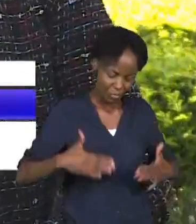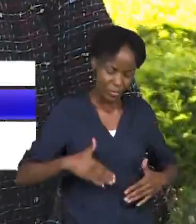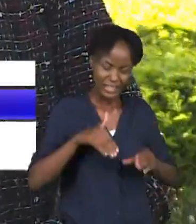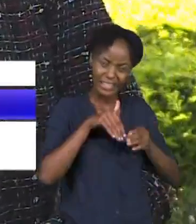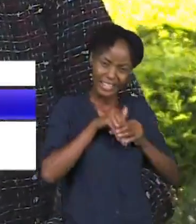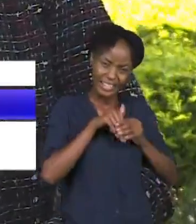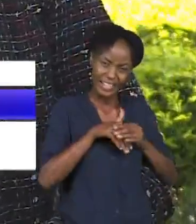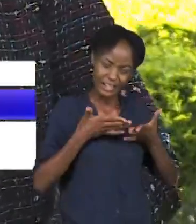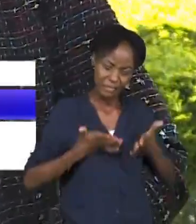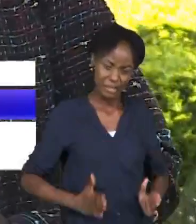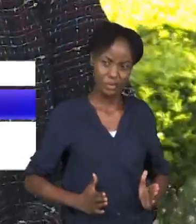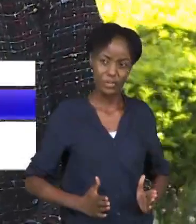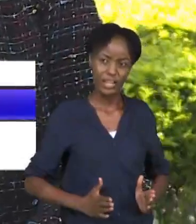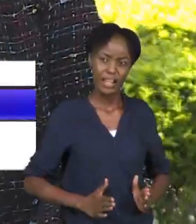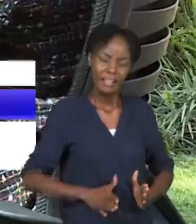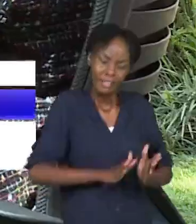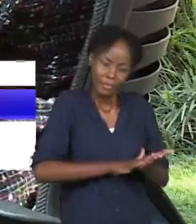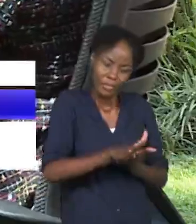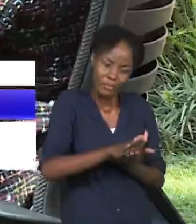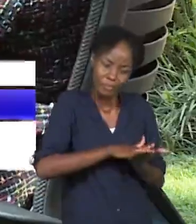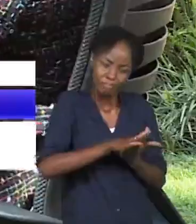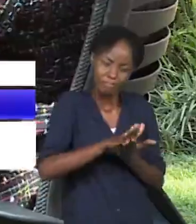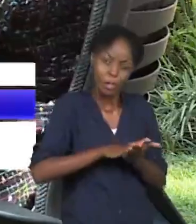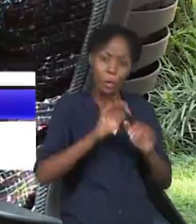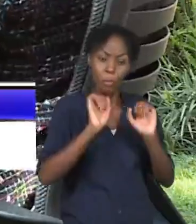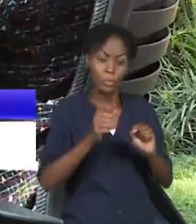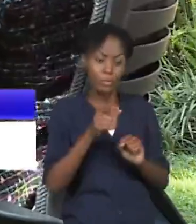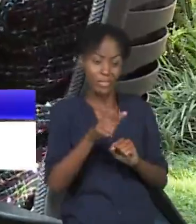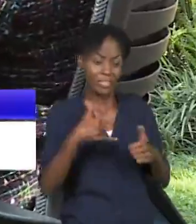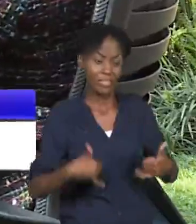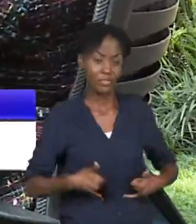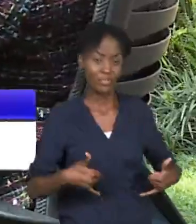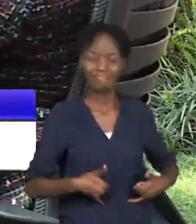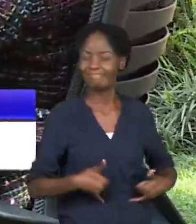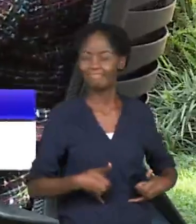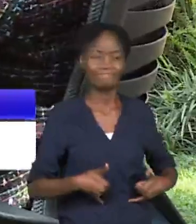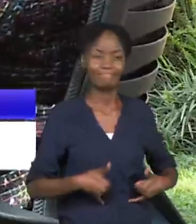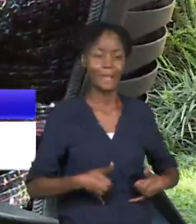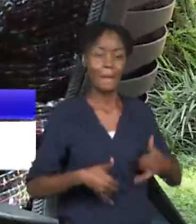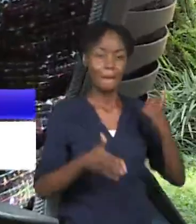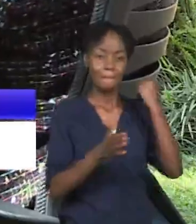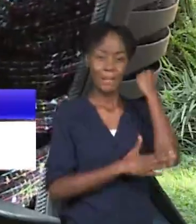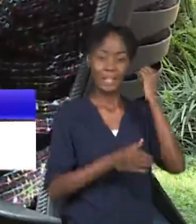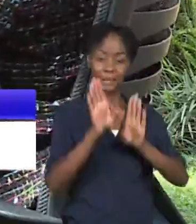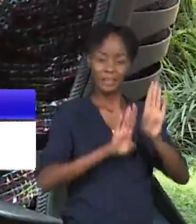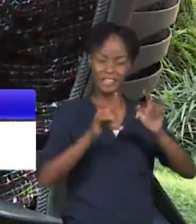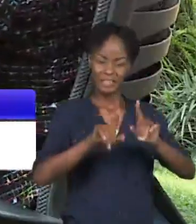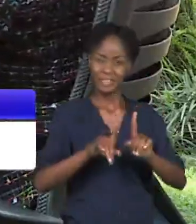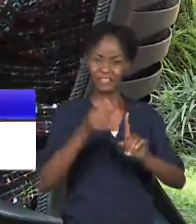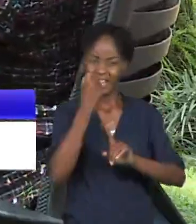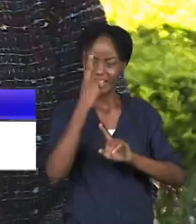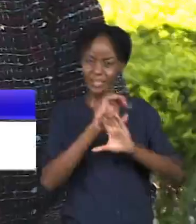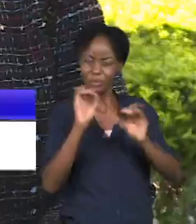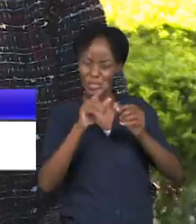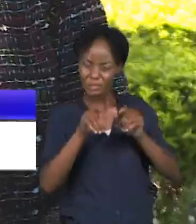inner desire will lead children to do something that they've seen someone else succeed. They don't care. They don't even put